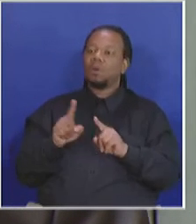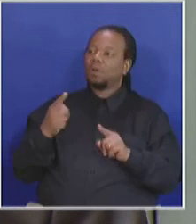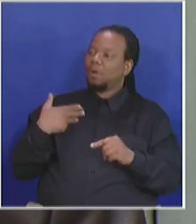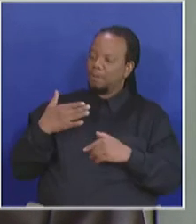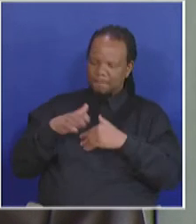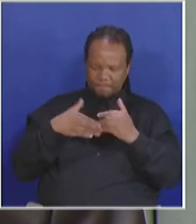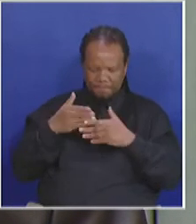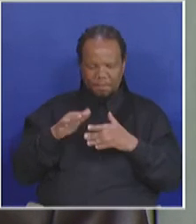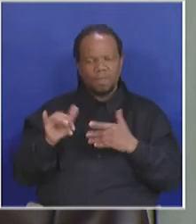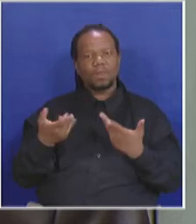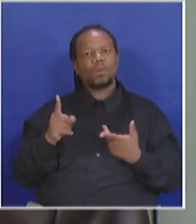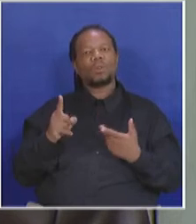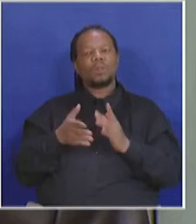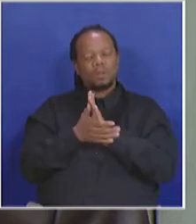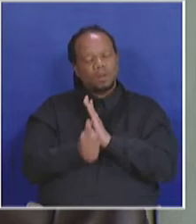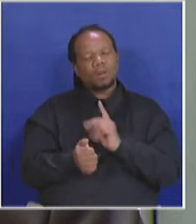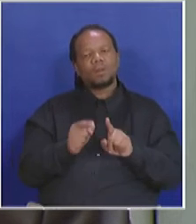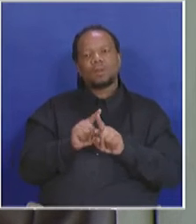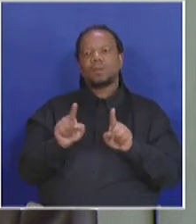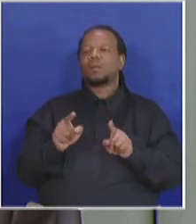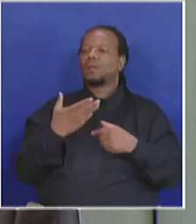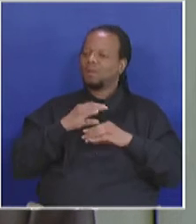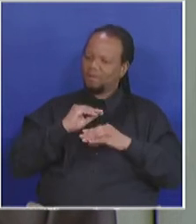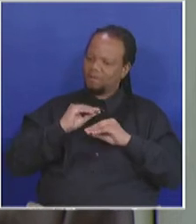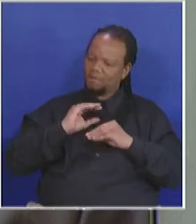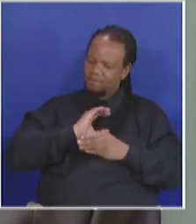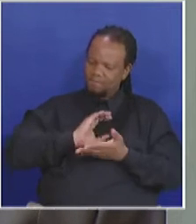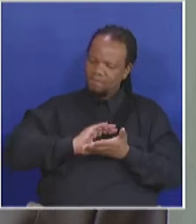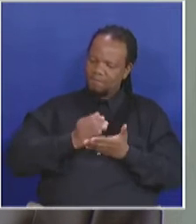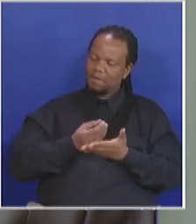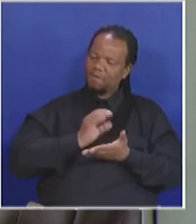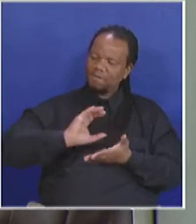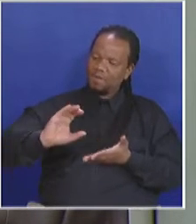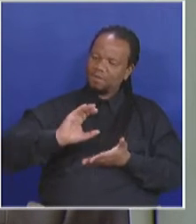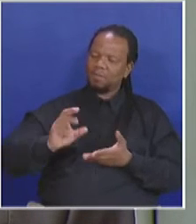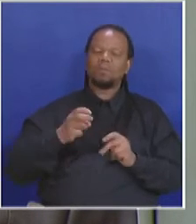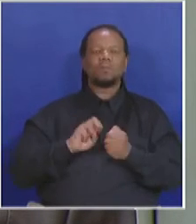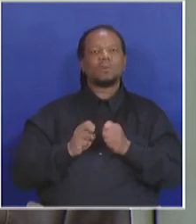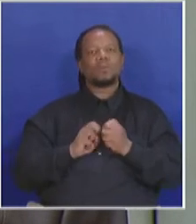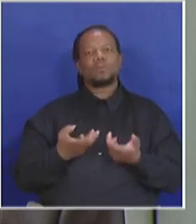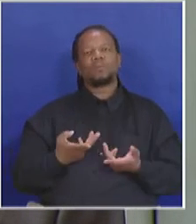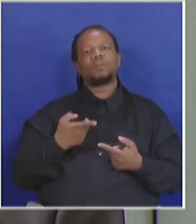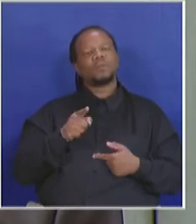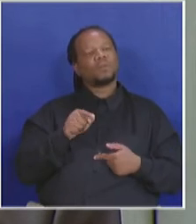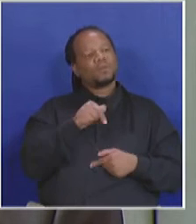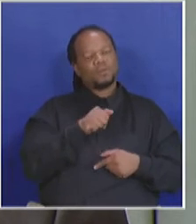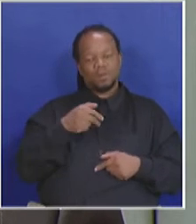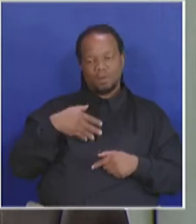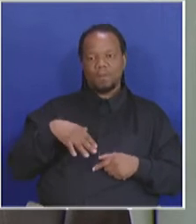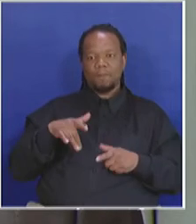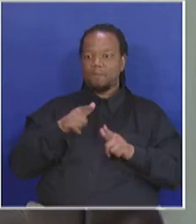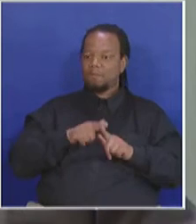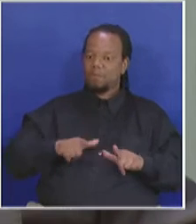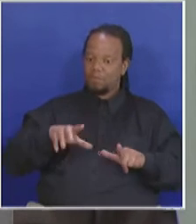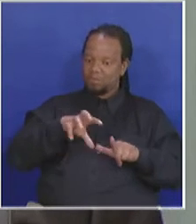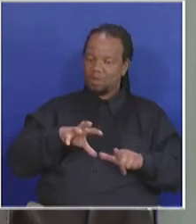skill capacity and funding. However, we appreciate and acknowledge the commitment of our provincial government and other spheres of government